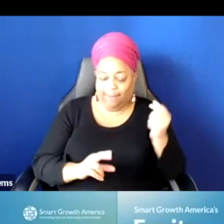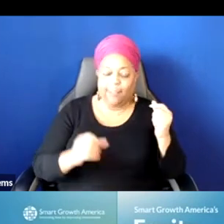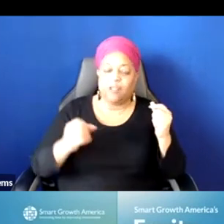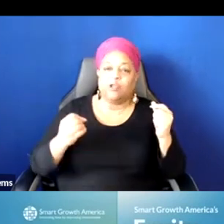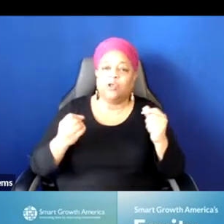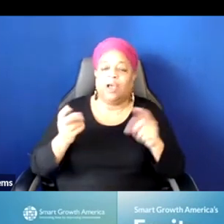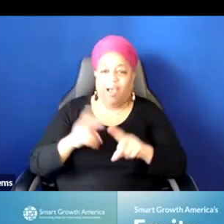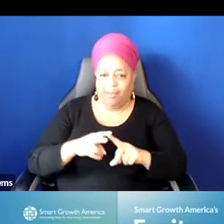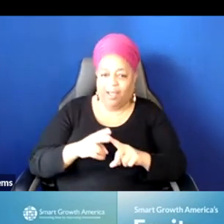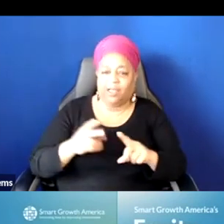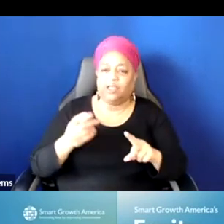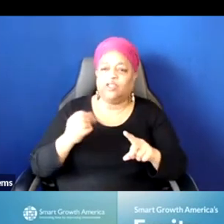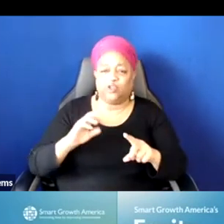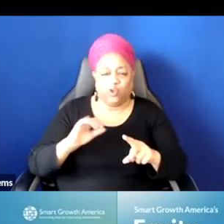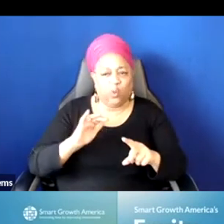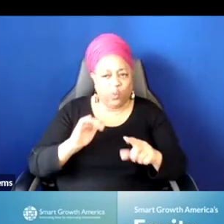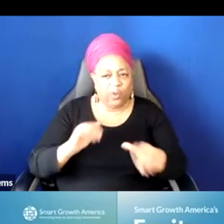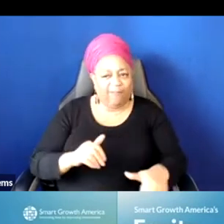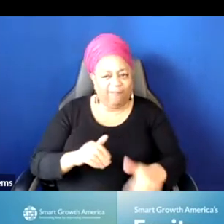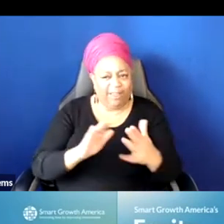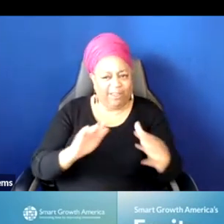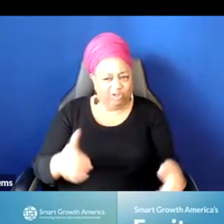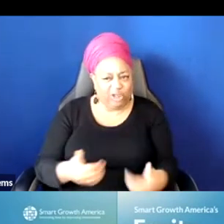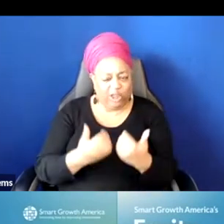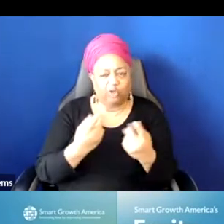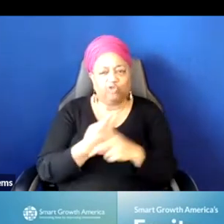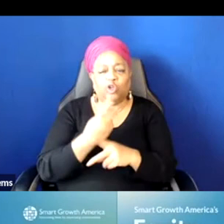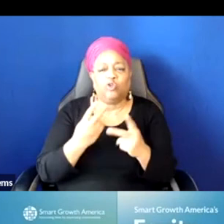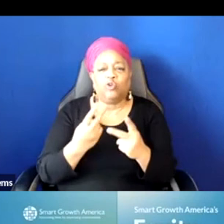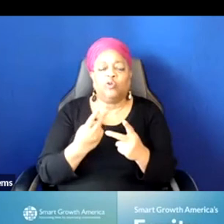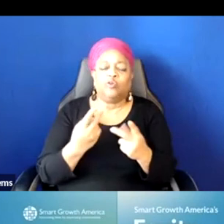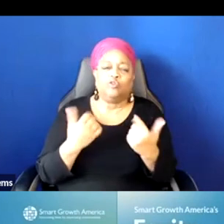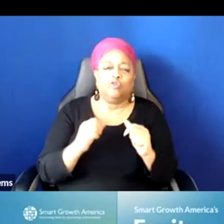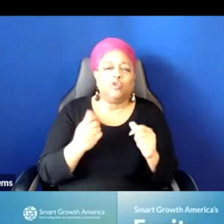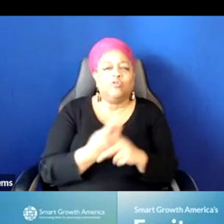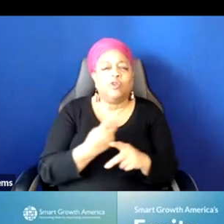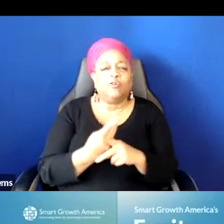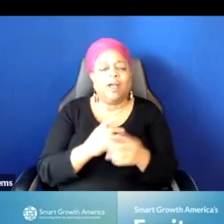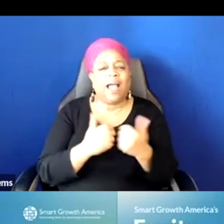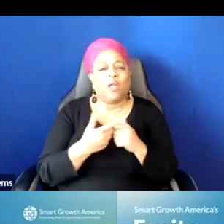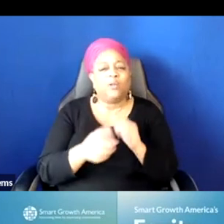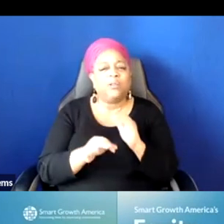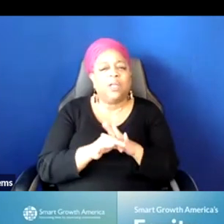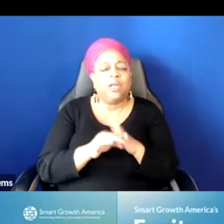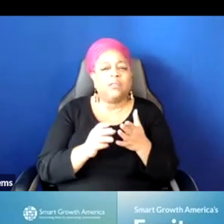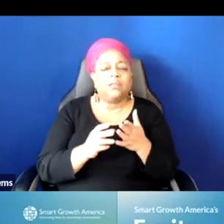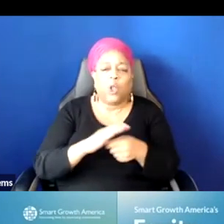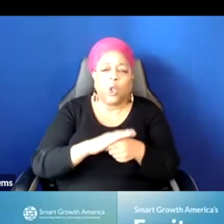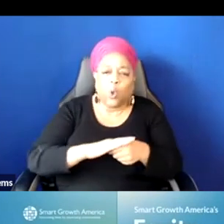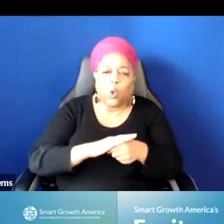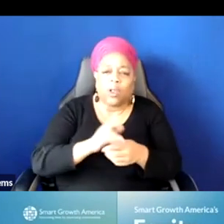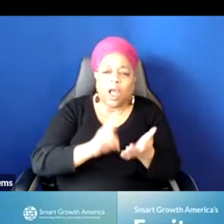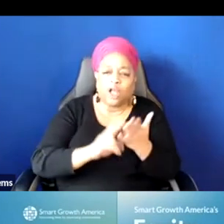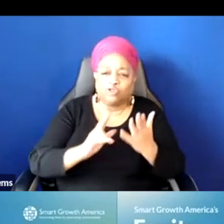face some challenges figuring out ways to select a local contractor and work with the